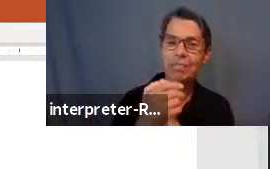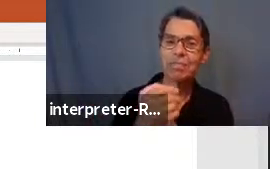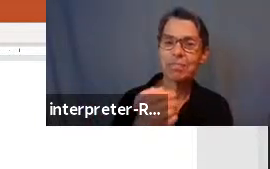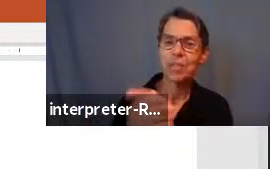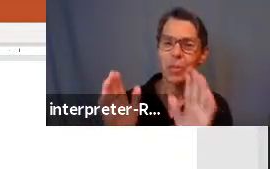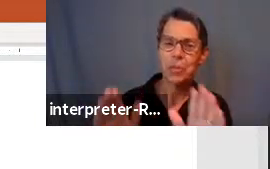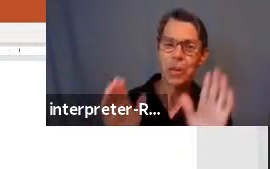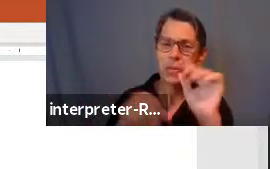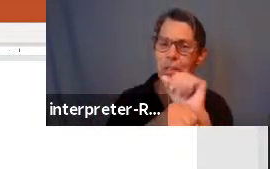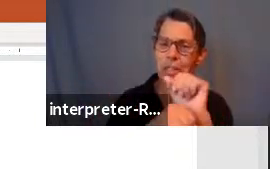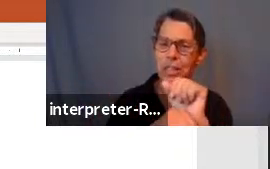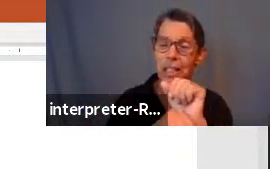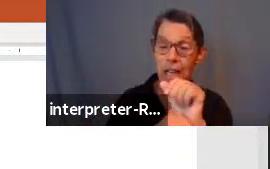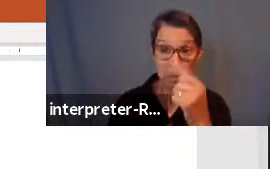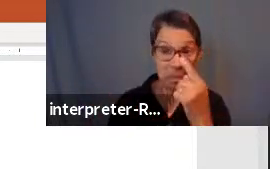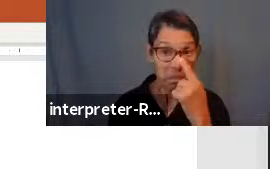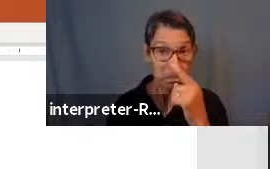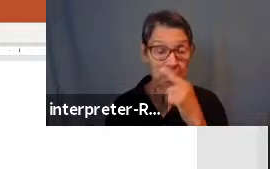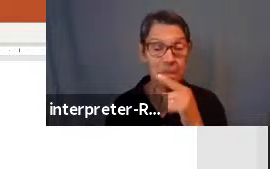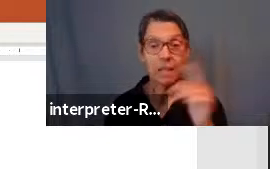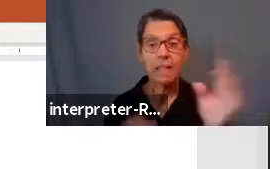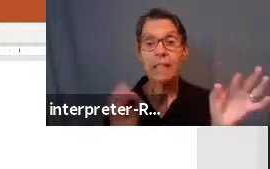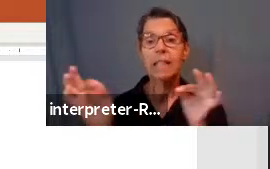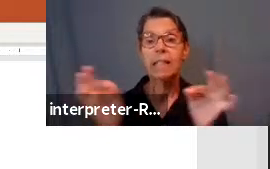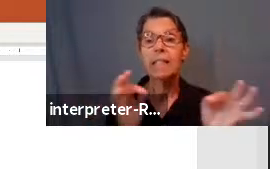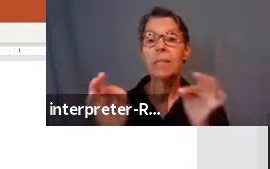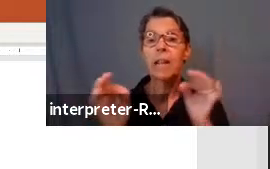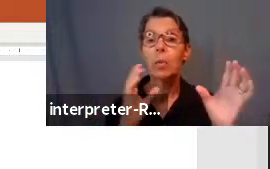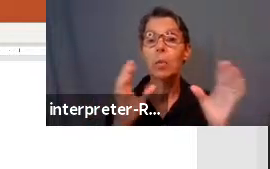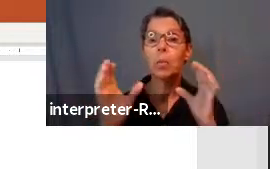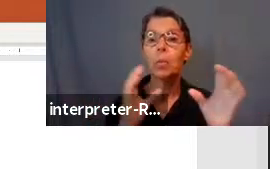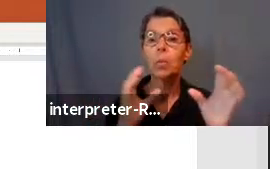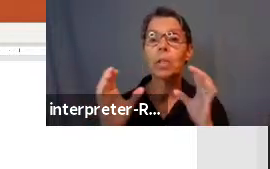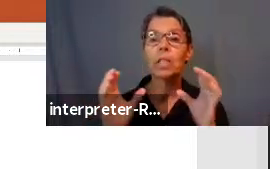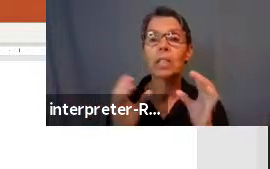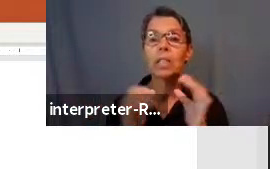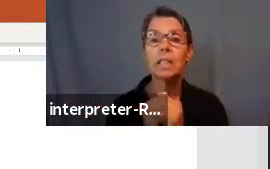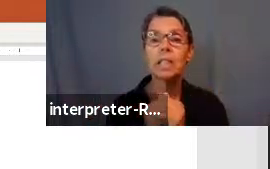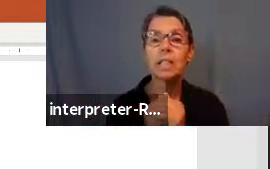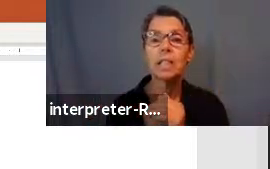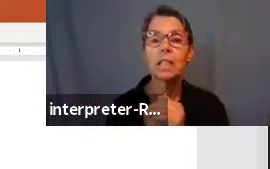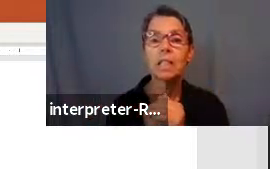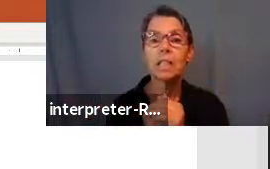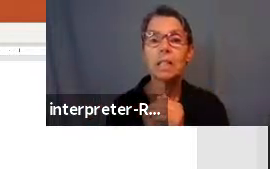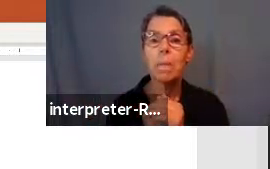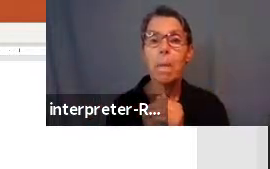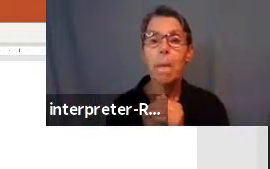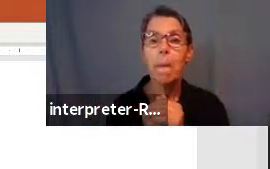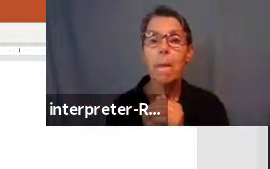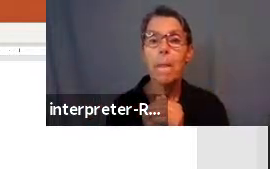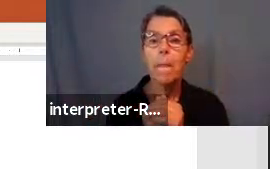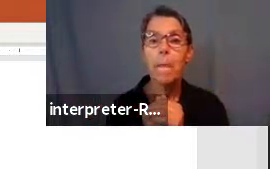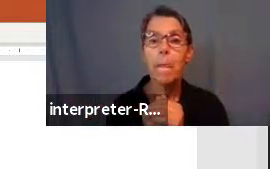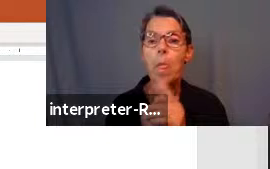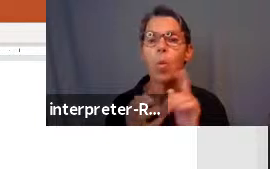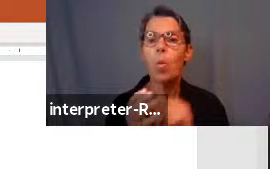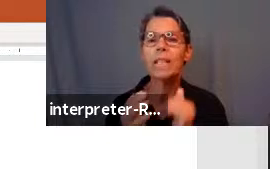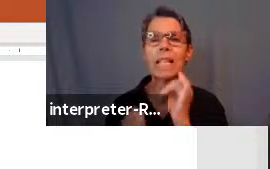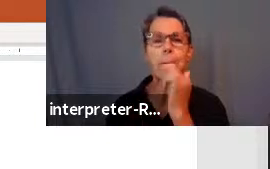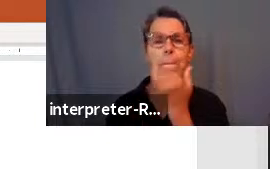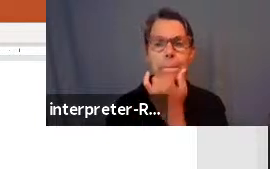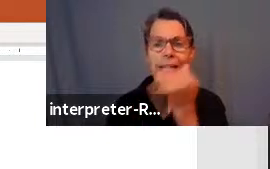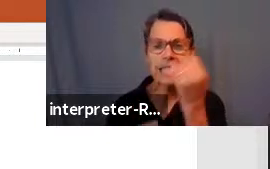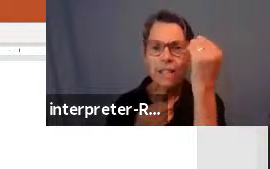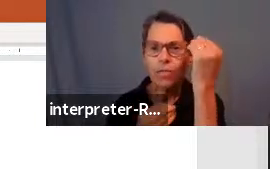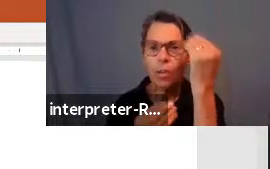was wondering if you could share a little bit on the communications and what were the main myths, misinformation,